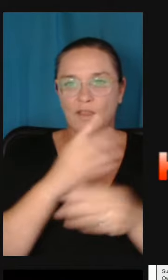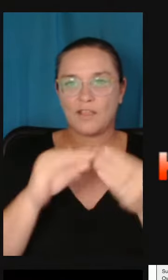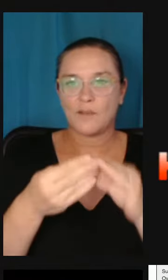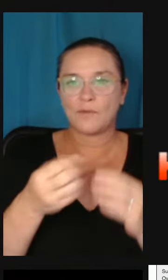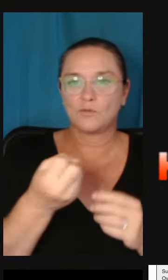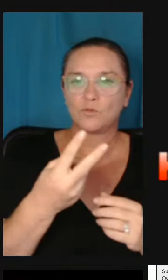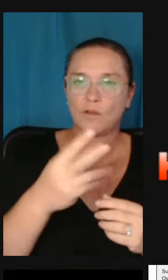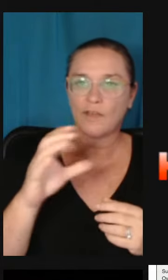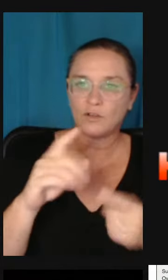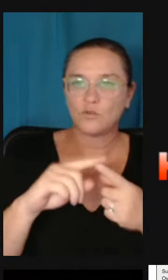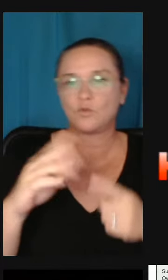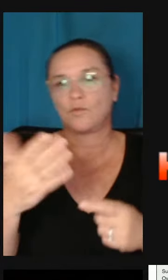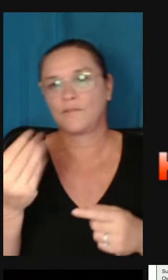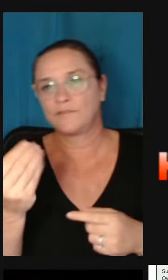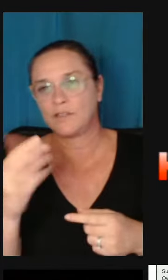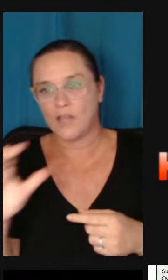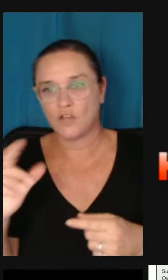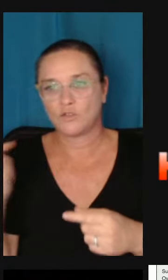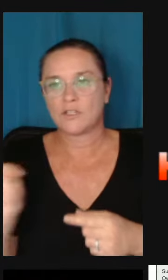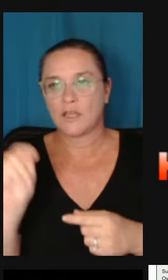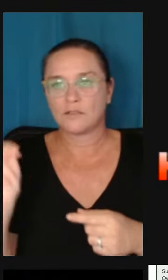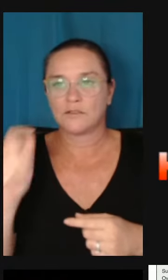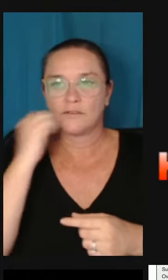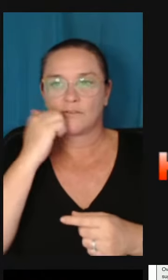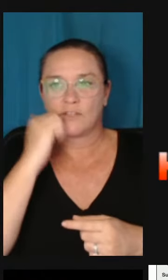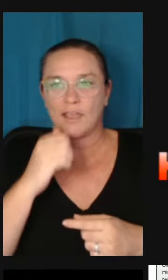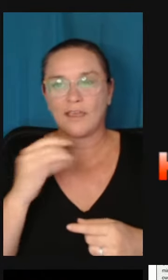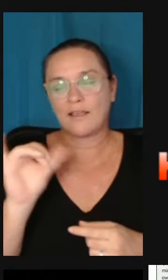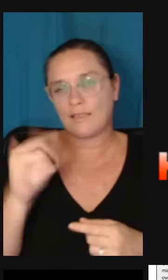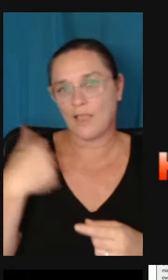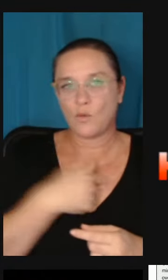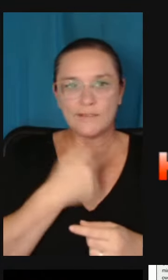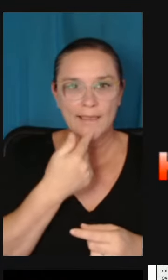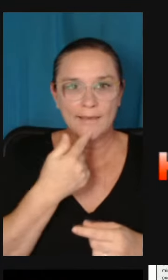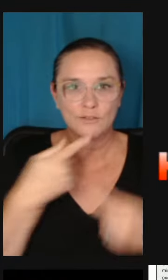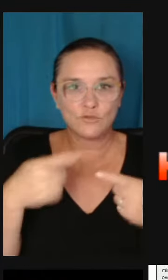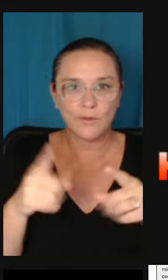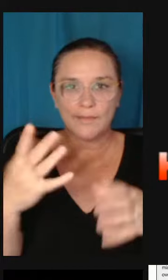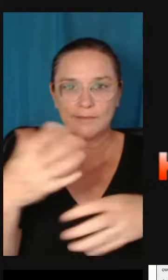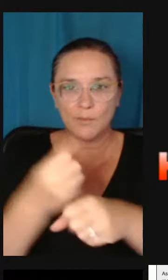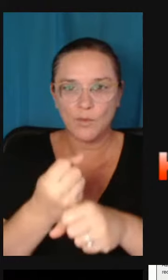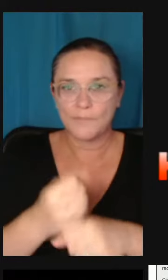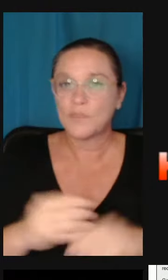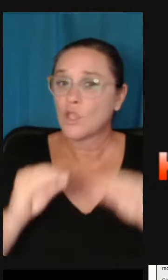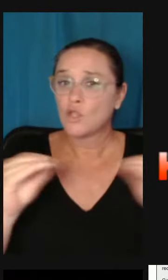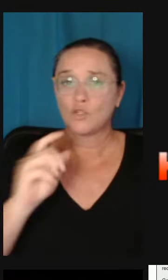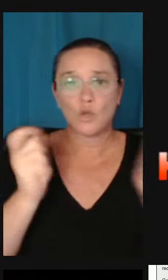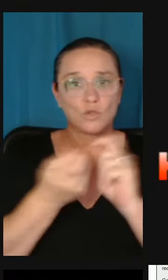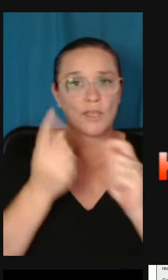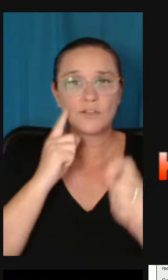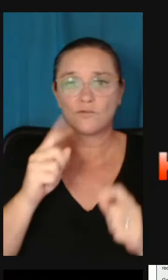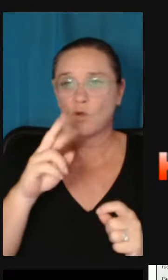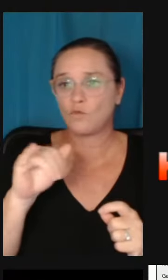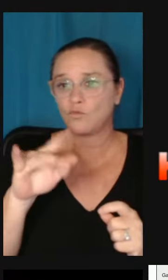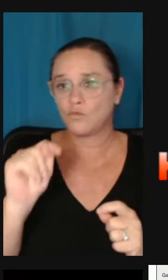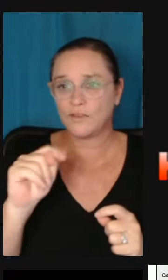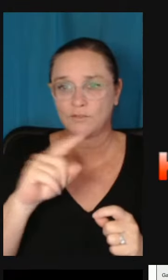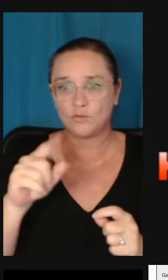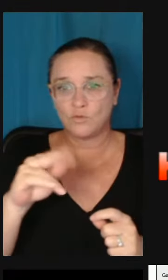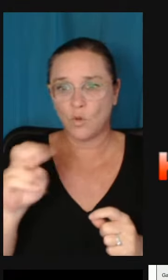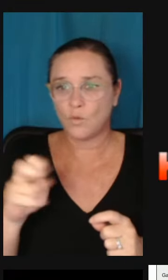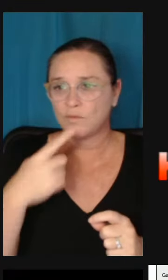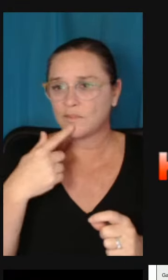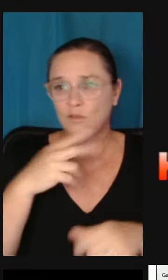per day, as we noted in our hazard summary. No changes in the rift zone. No real changes here. They do